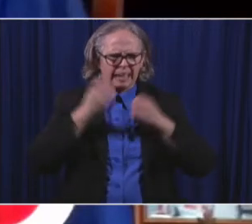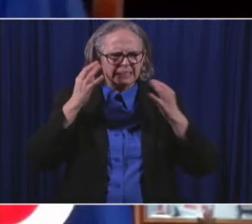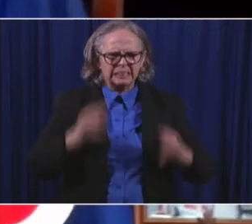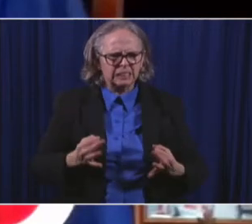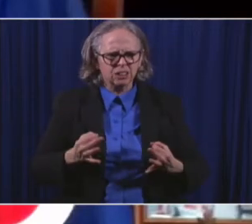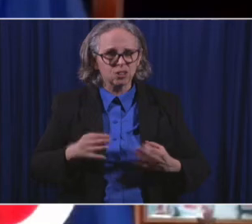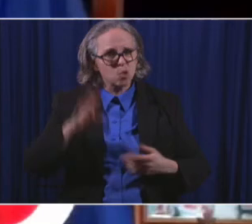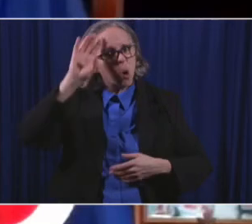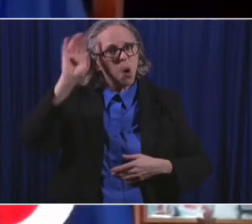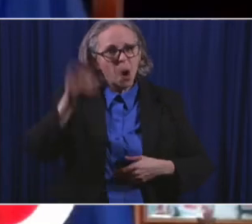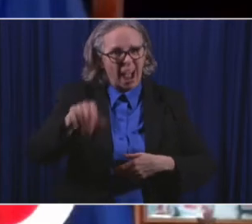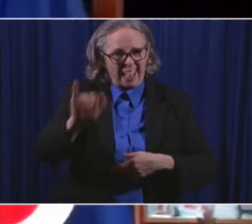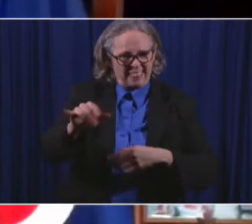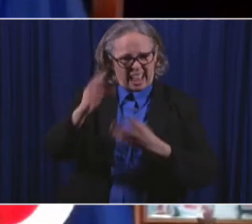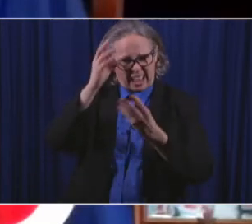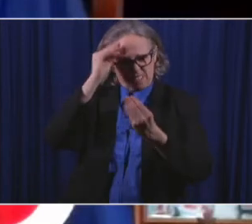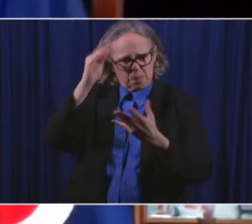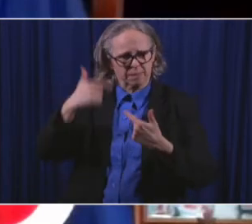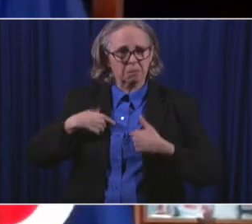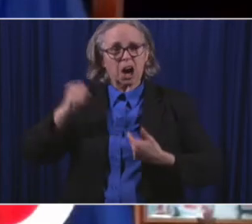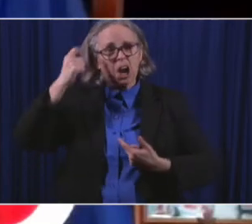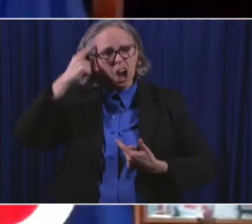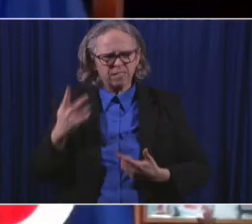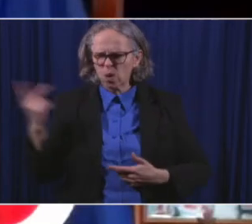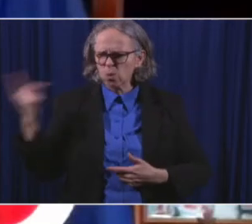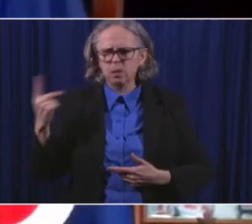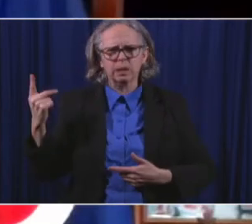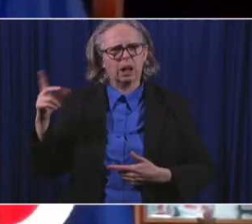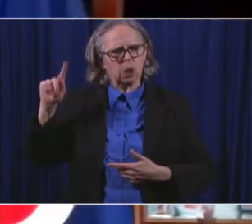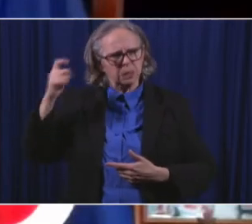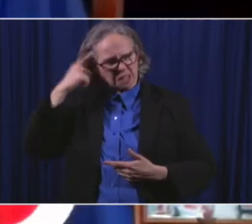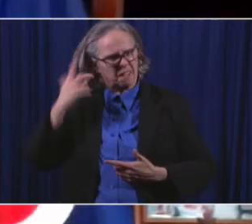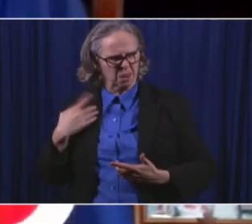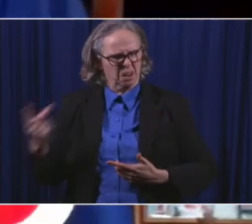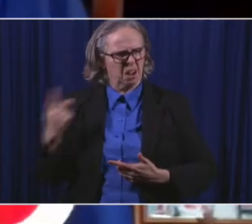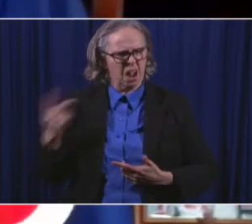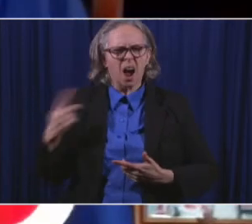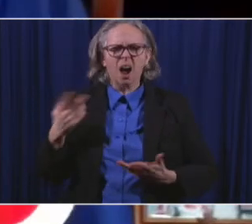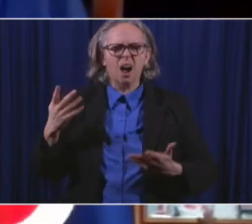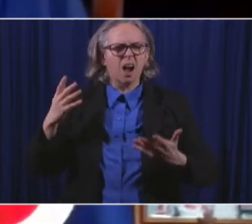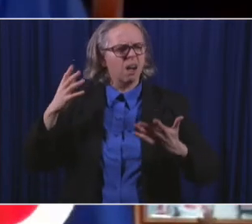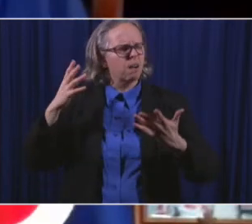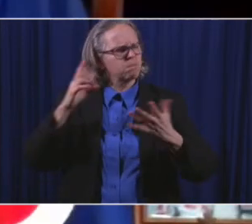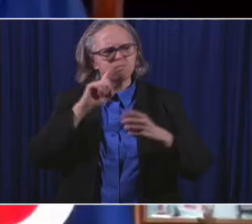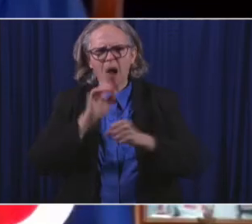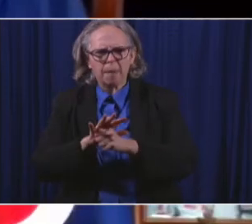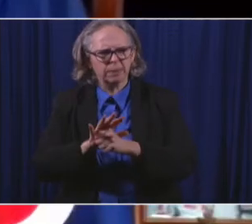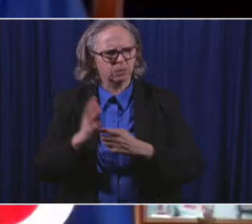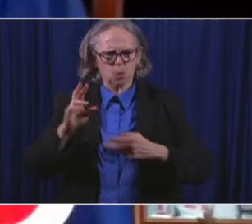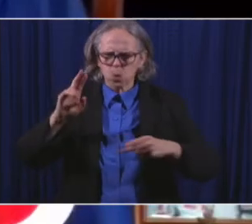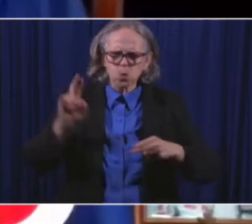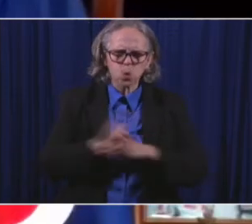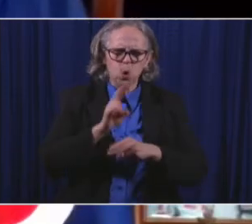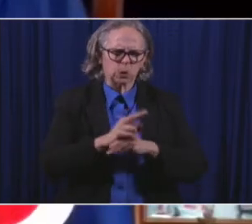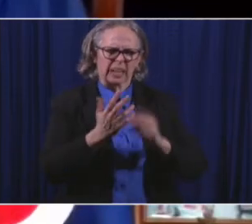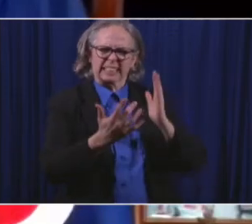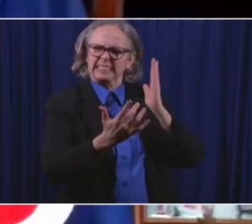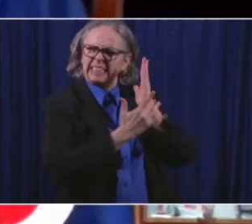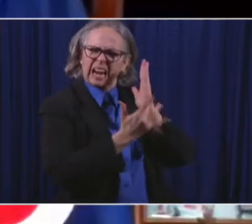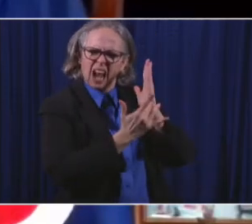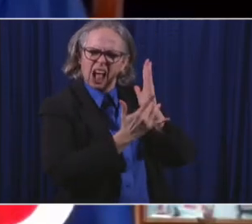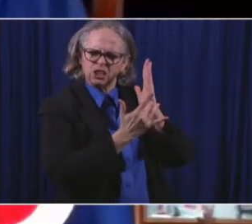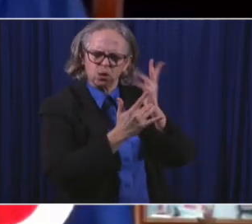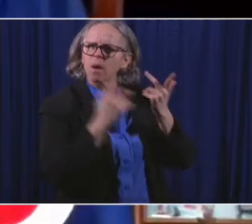long time ago, that we were going to use technology to improve the way that we perform